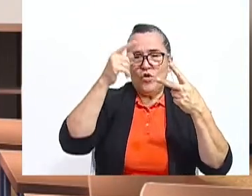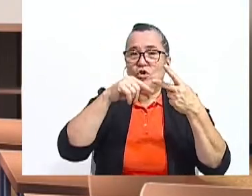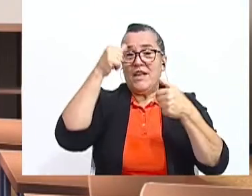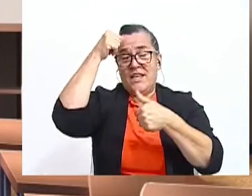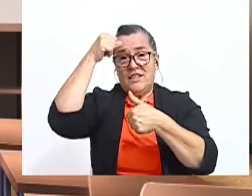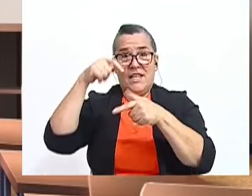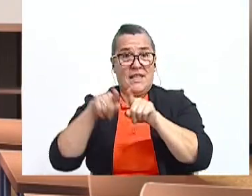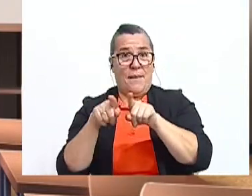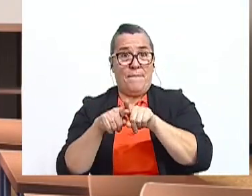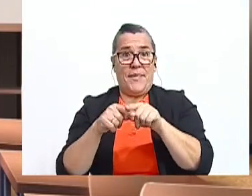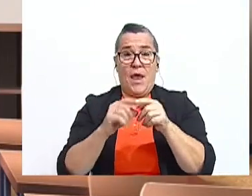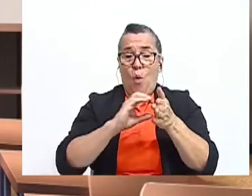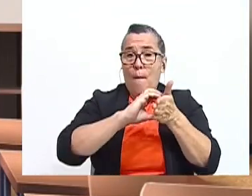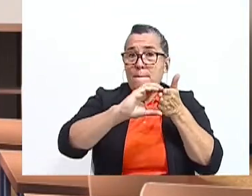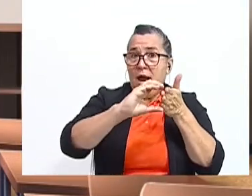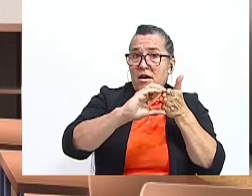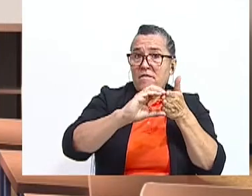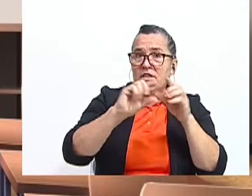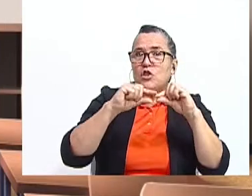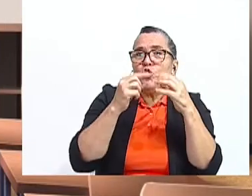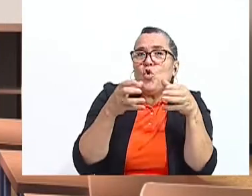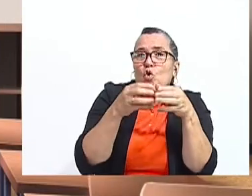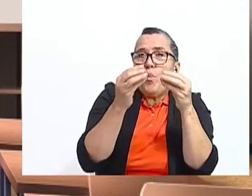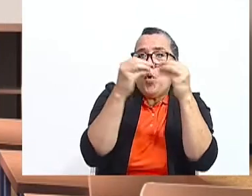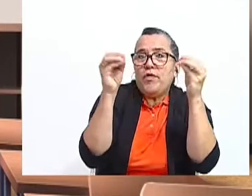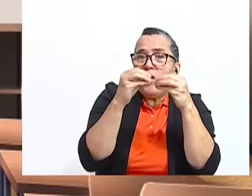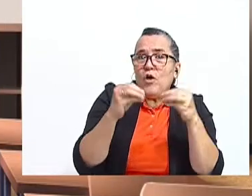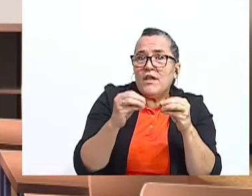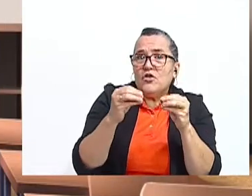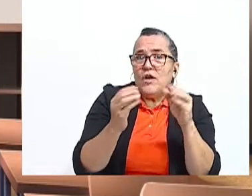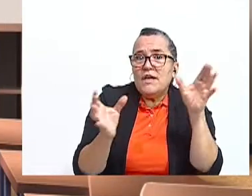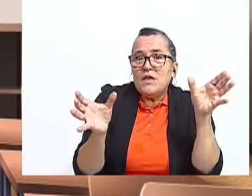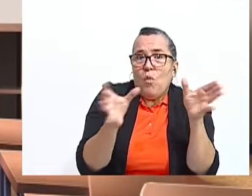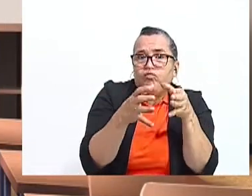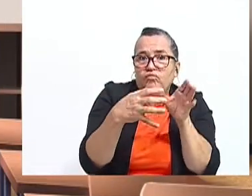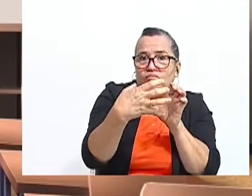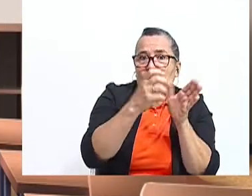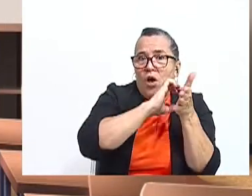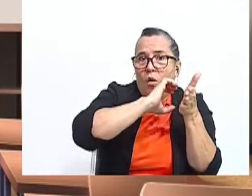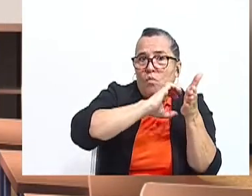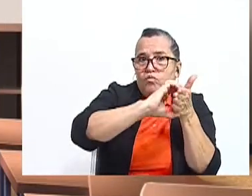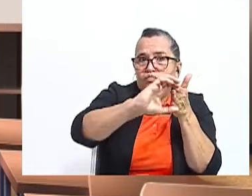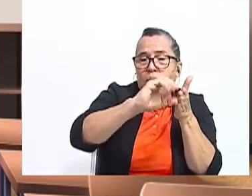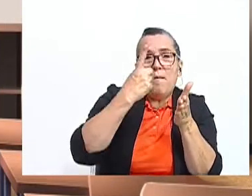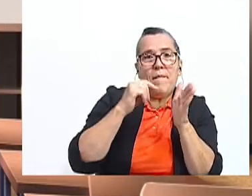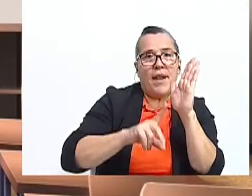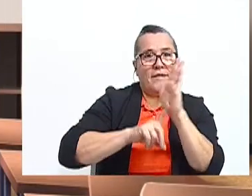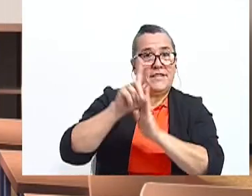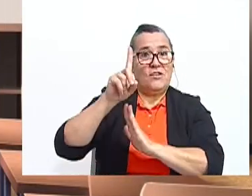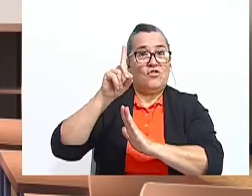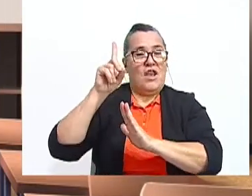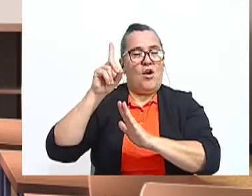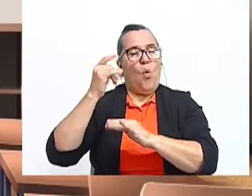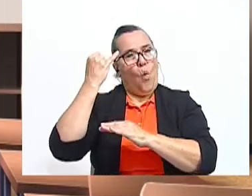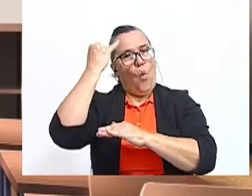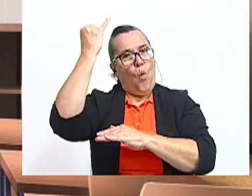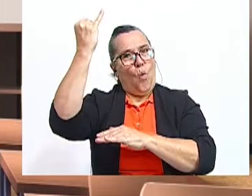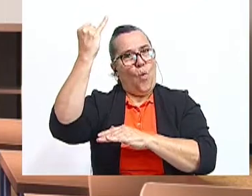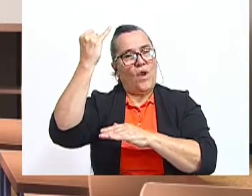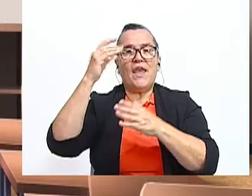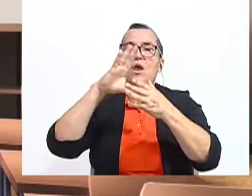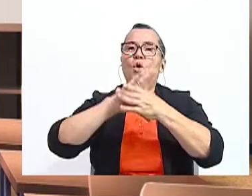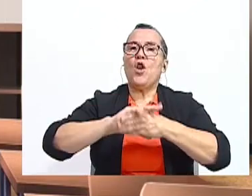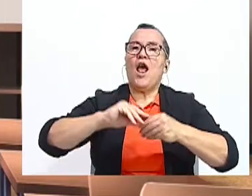remember that a paragraph is a group of sentences that we are going to put together to develop one main idea. And a